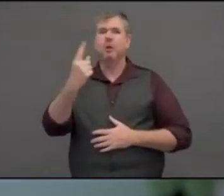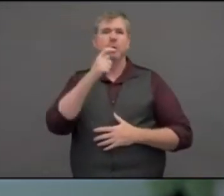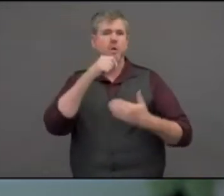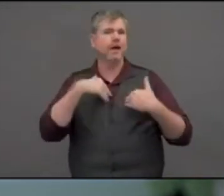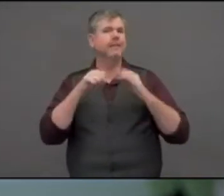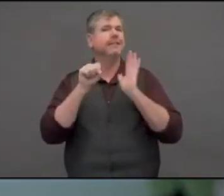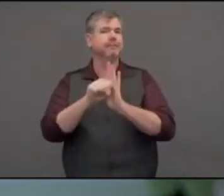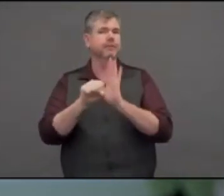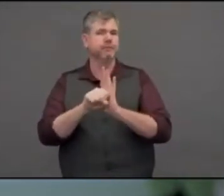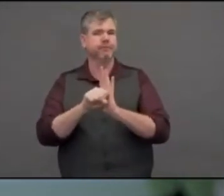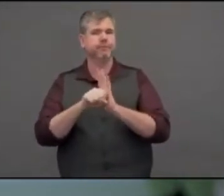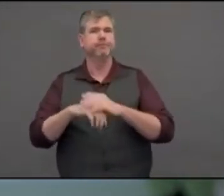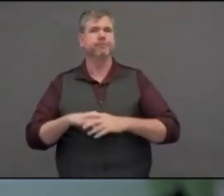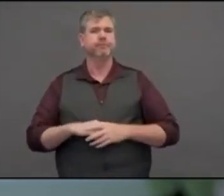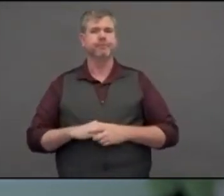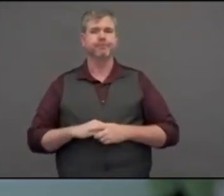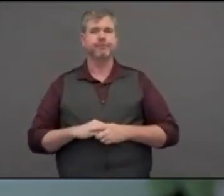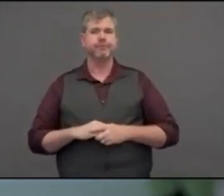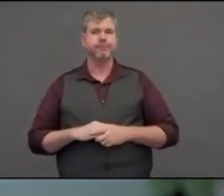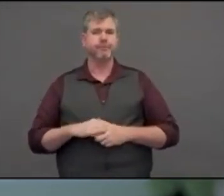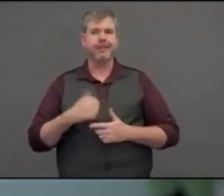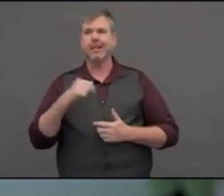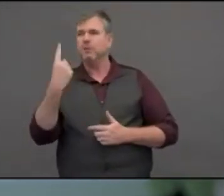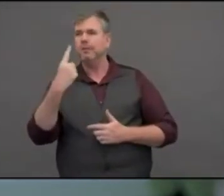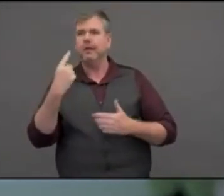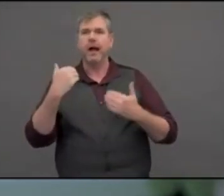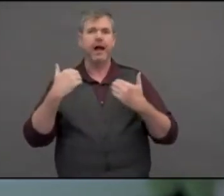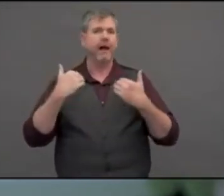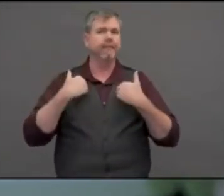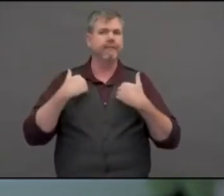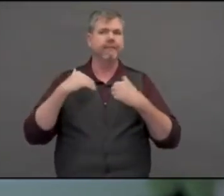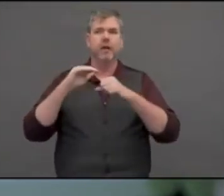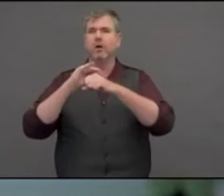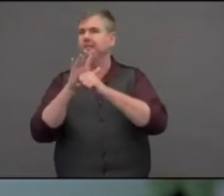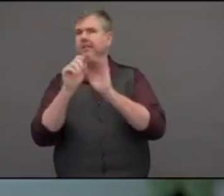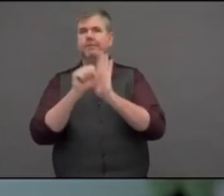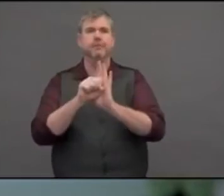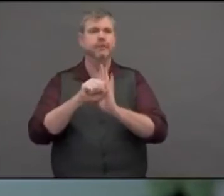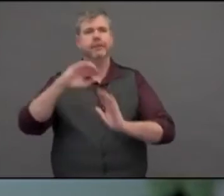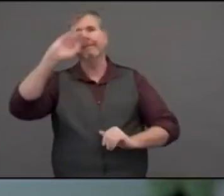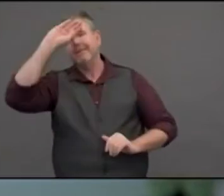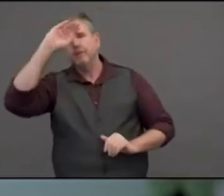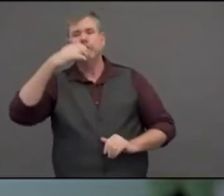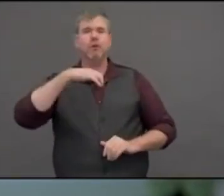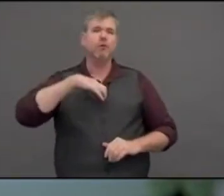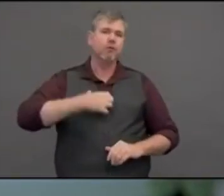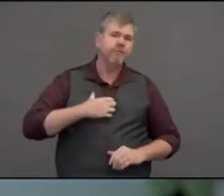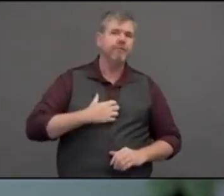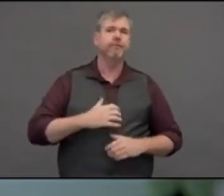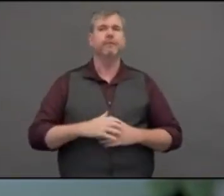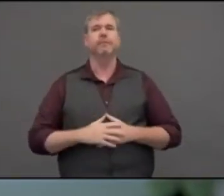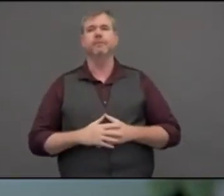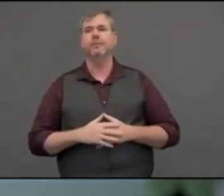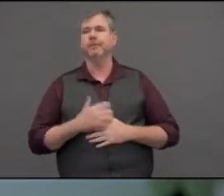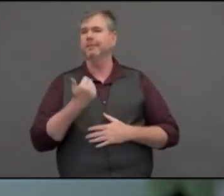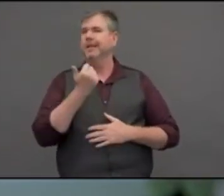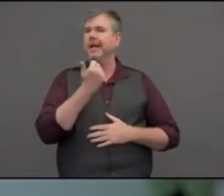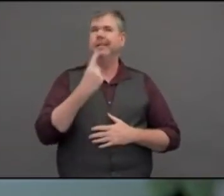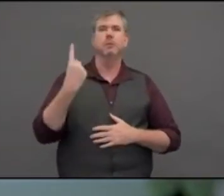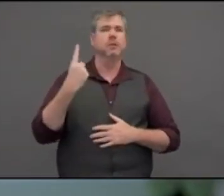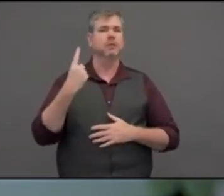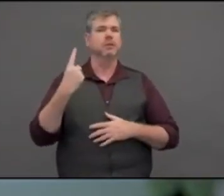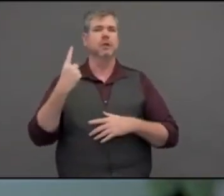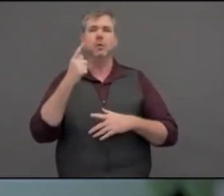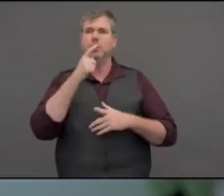tested. Anyone who has COVID-19 symptoms. Anyone who has been a close contact